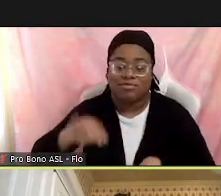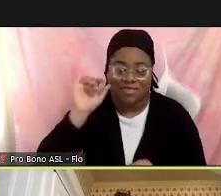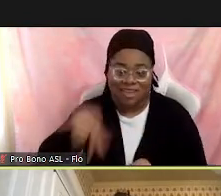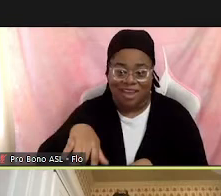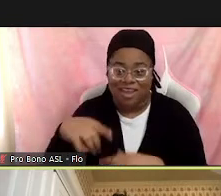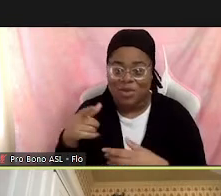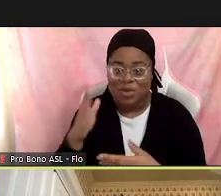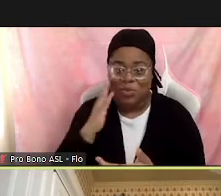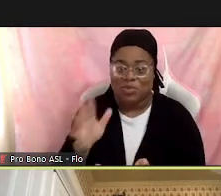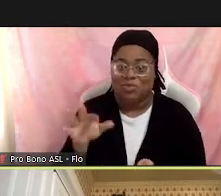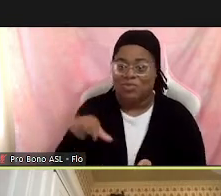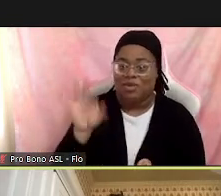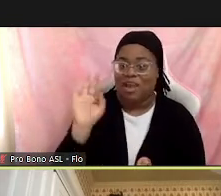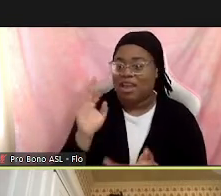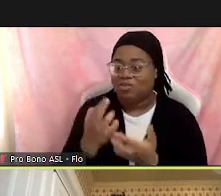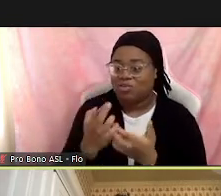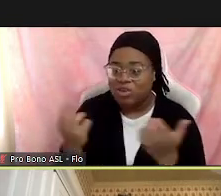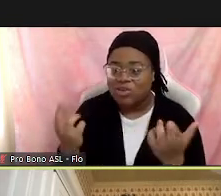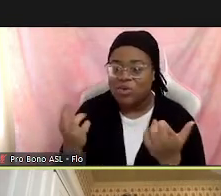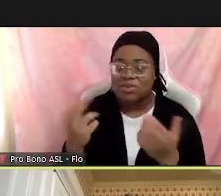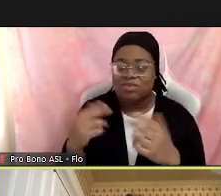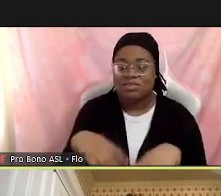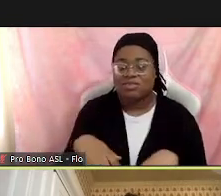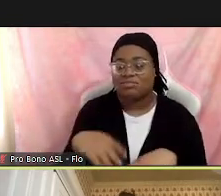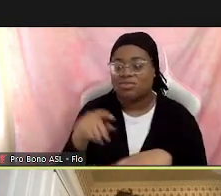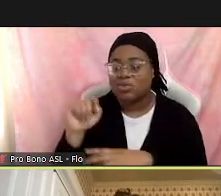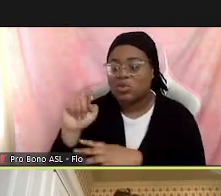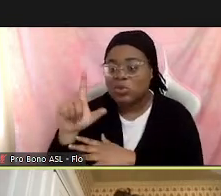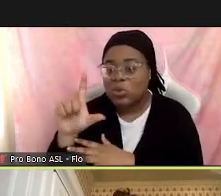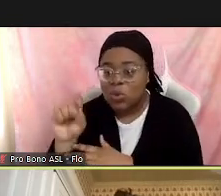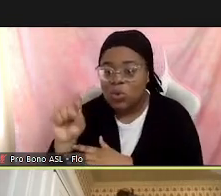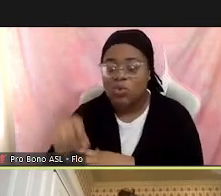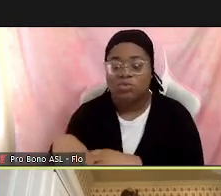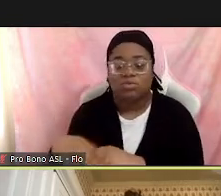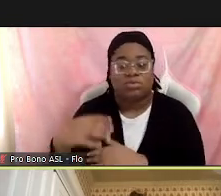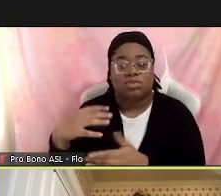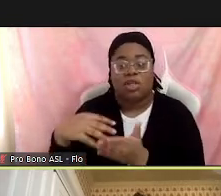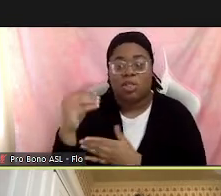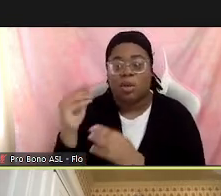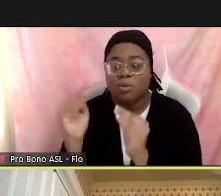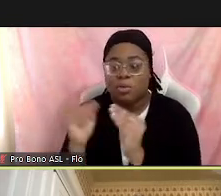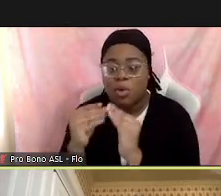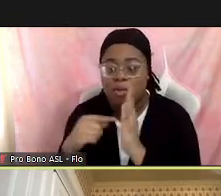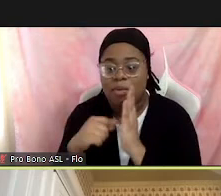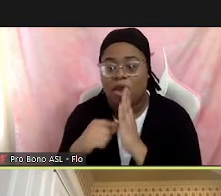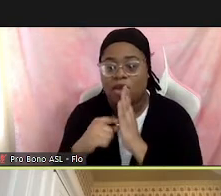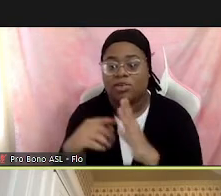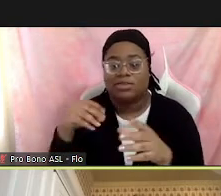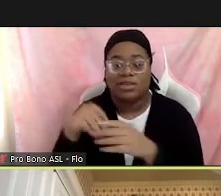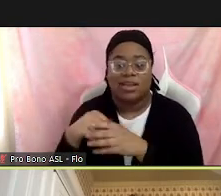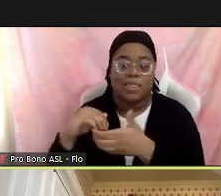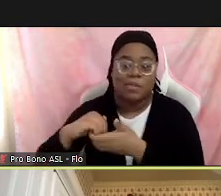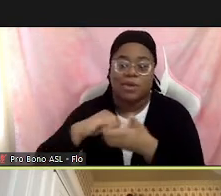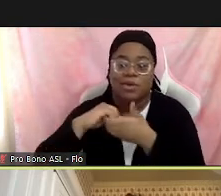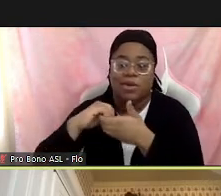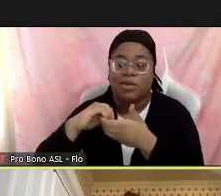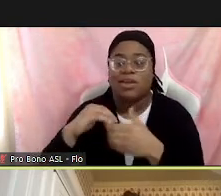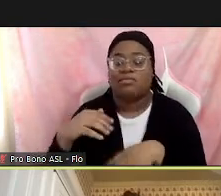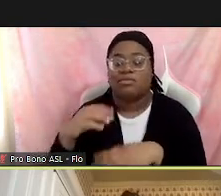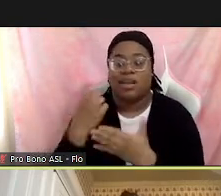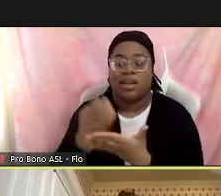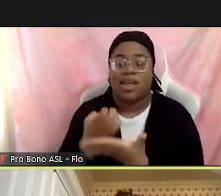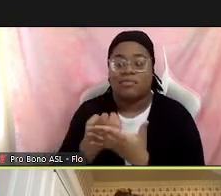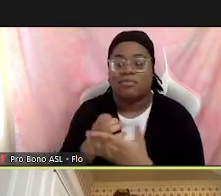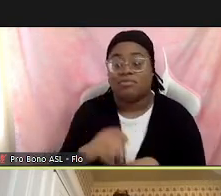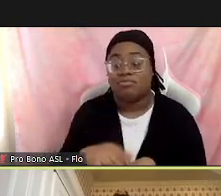amazing resources and tools to learn about different models that are possible within the solidarity economy. Things